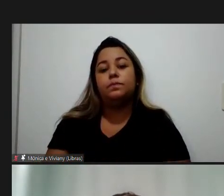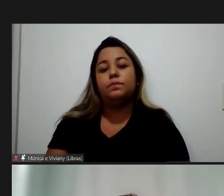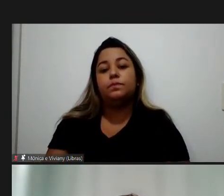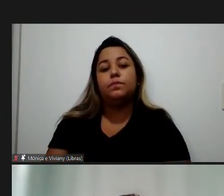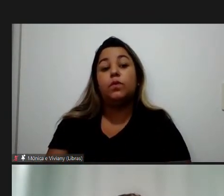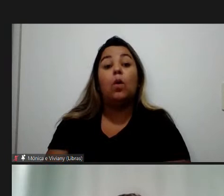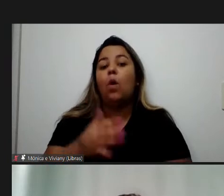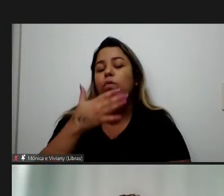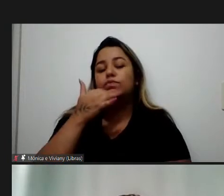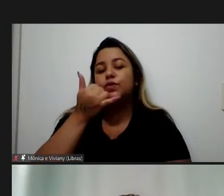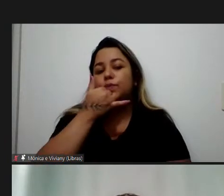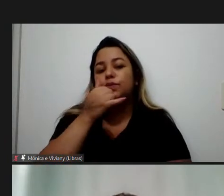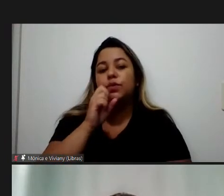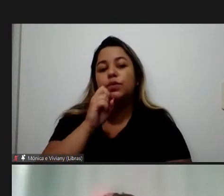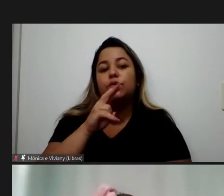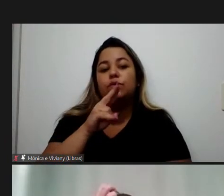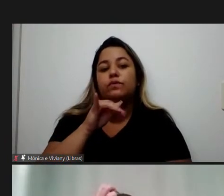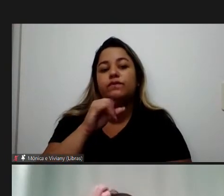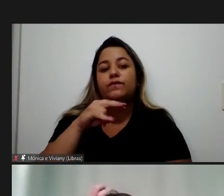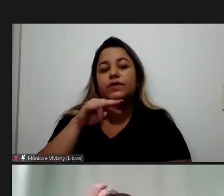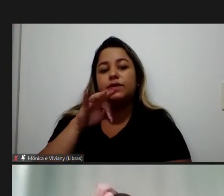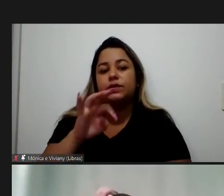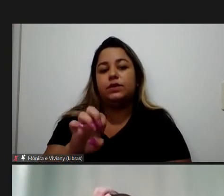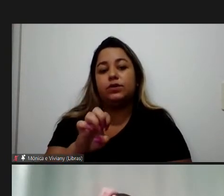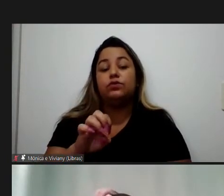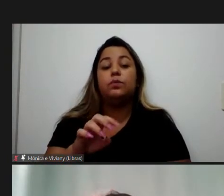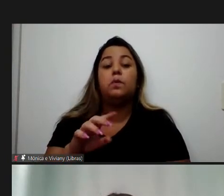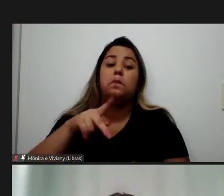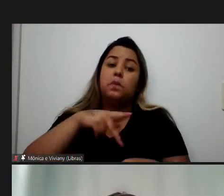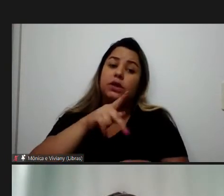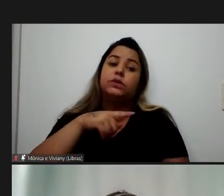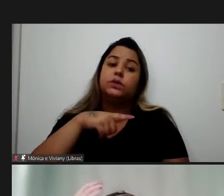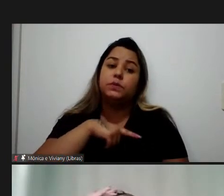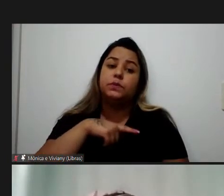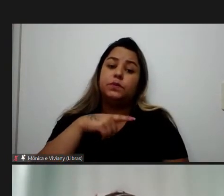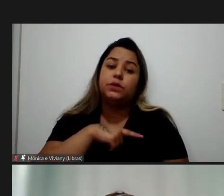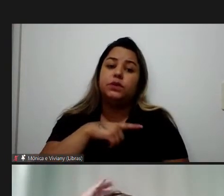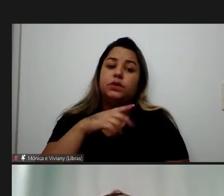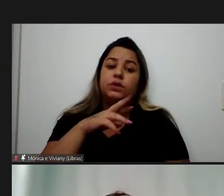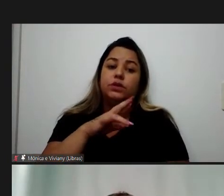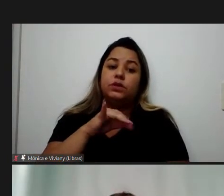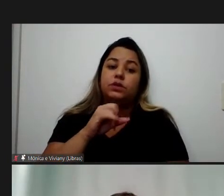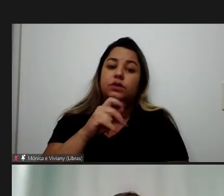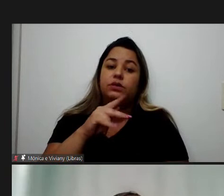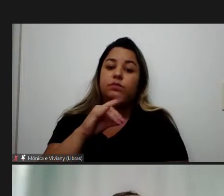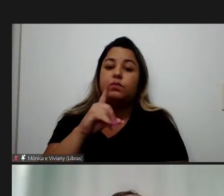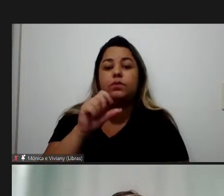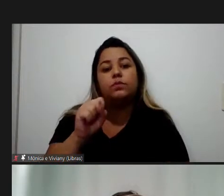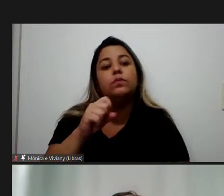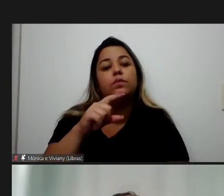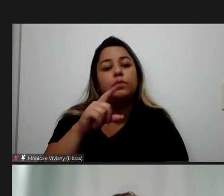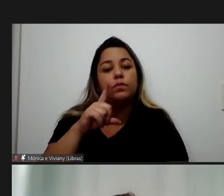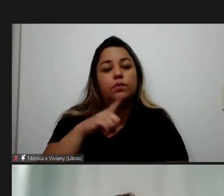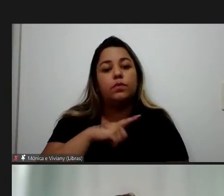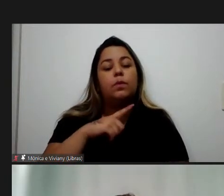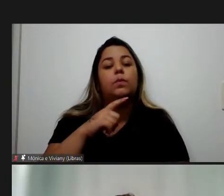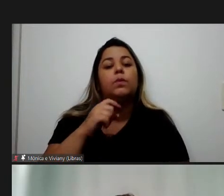course, high-income countries have been perhaps investing more in nutrition services. I